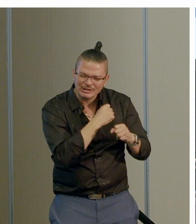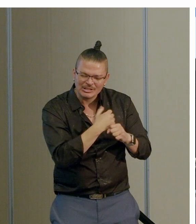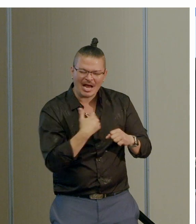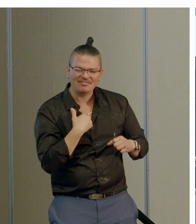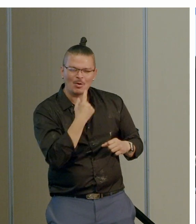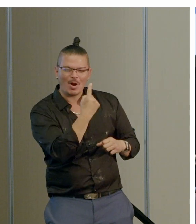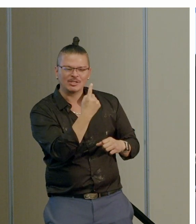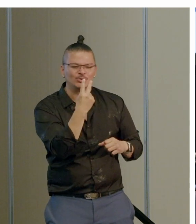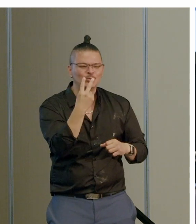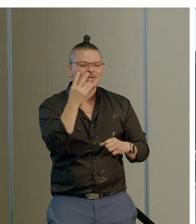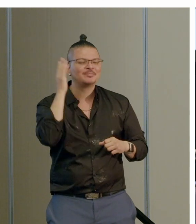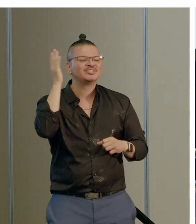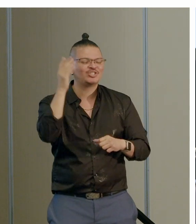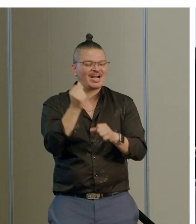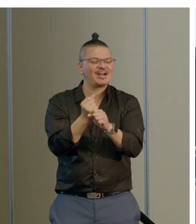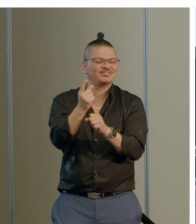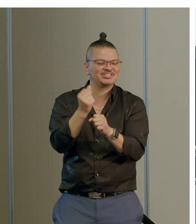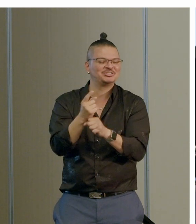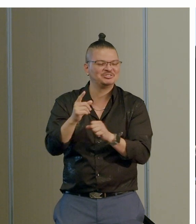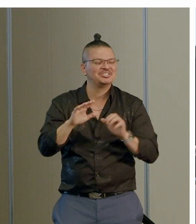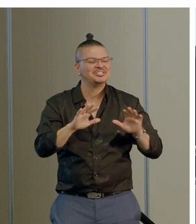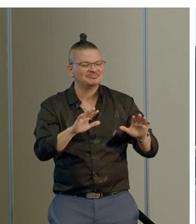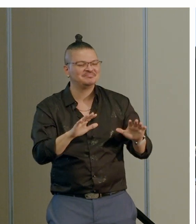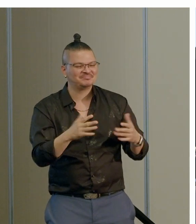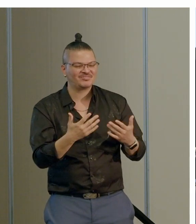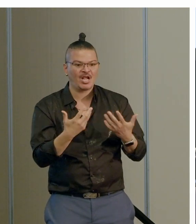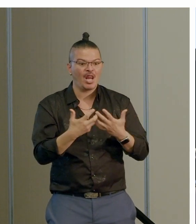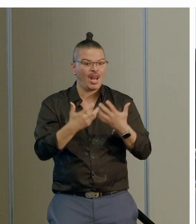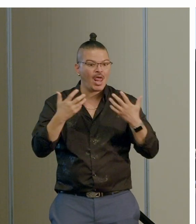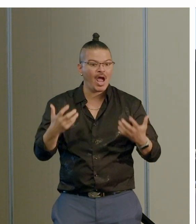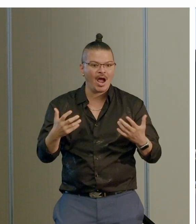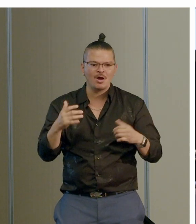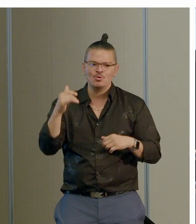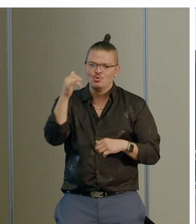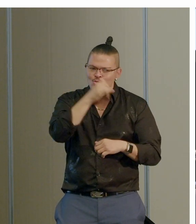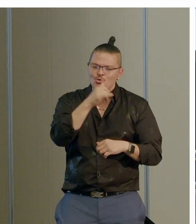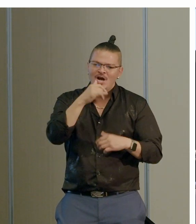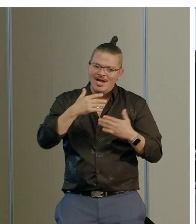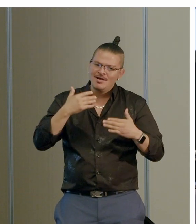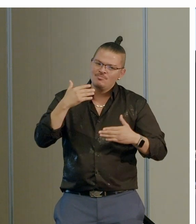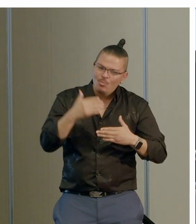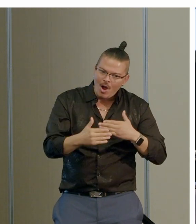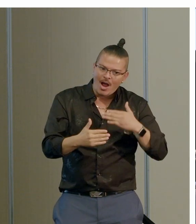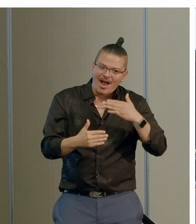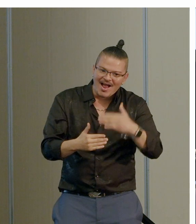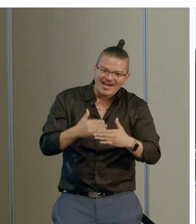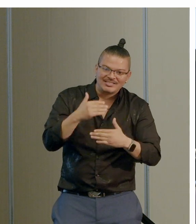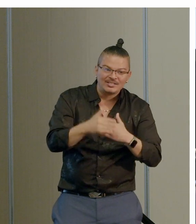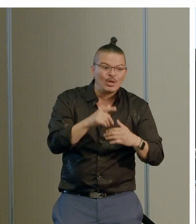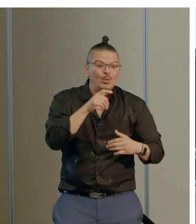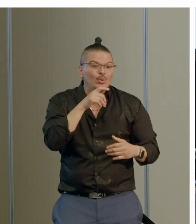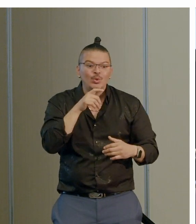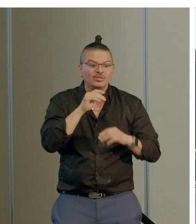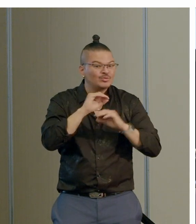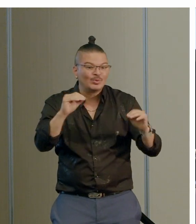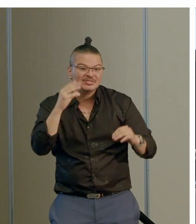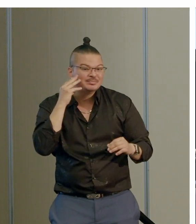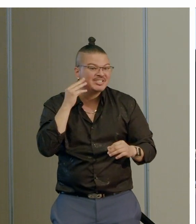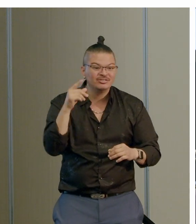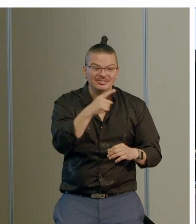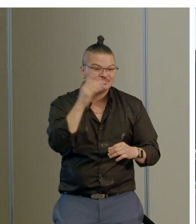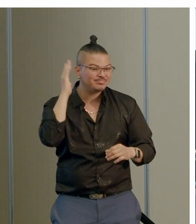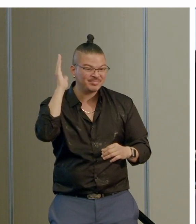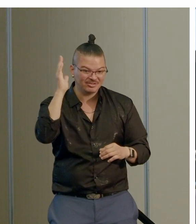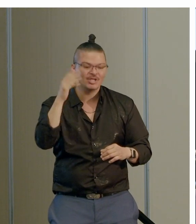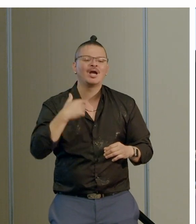here. And it is a lot. It's a process. I mean, those of you who haven't been a presenter before, I encourage you, your story is